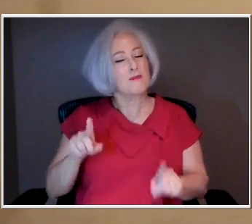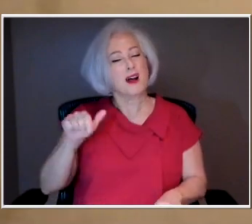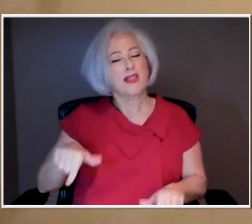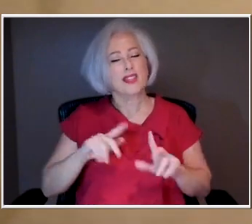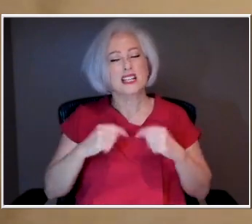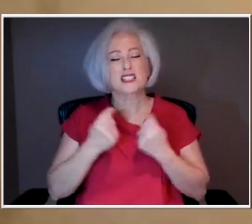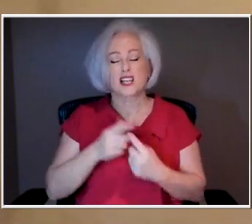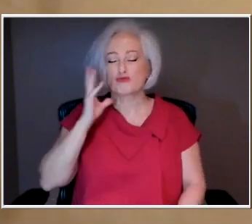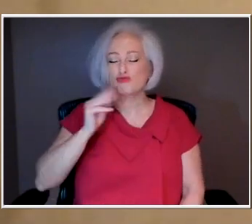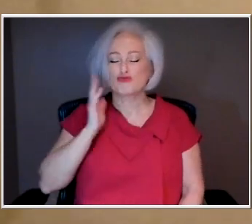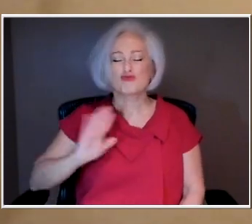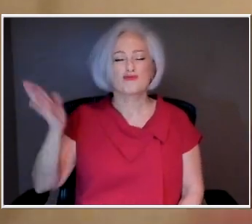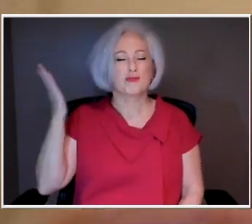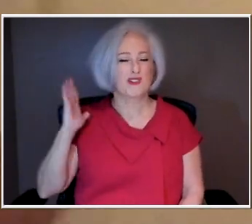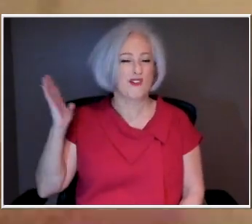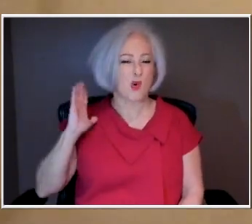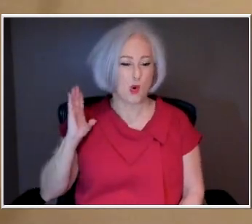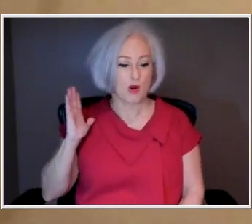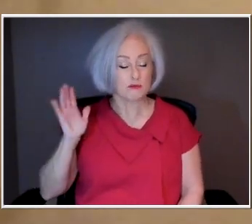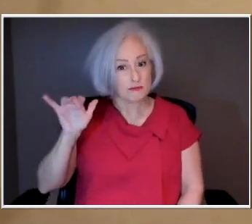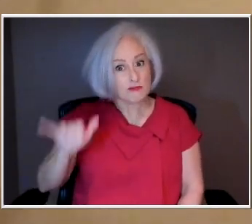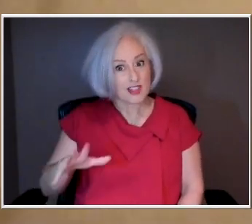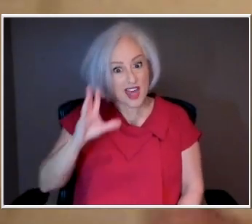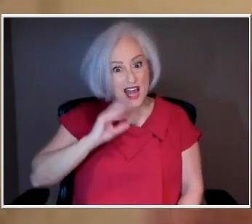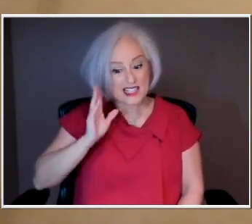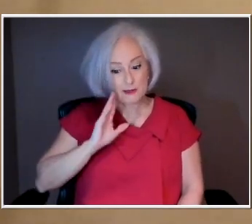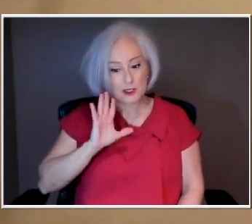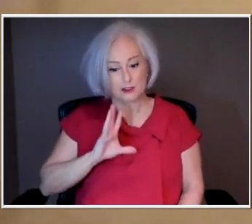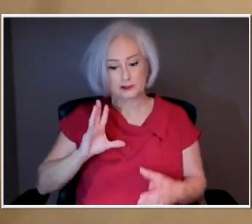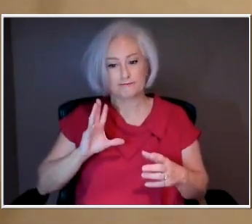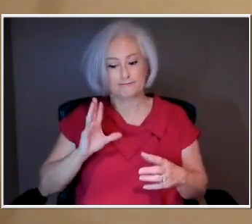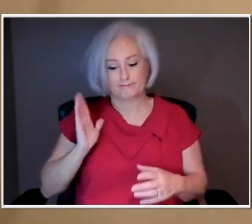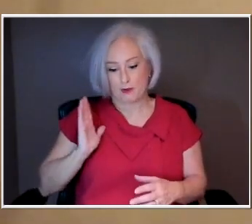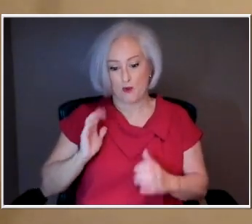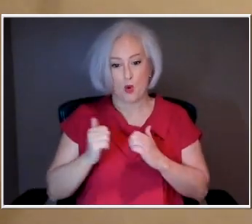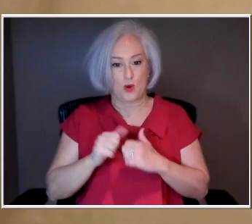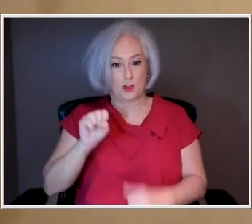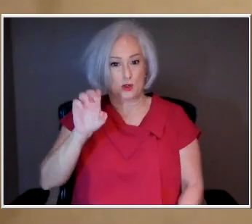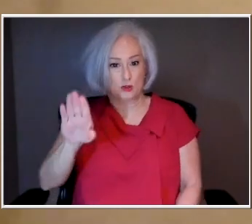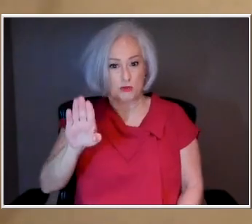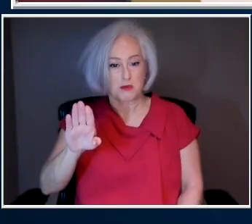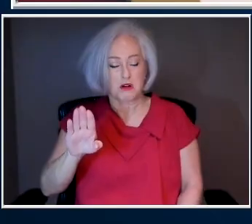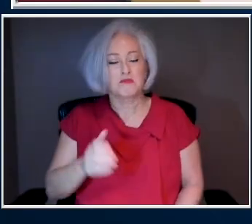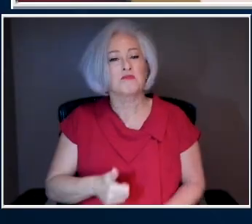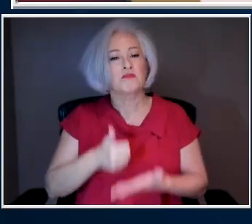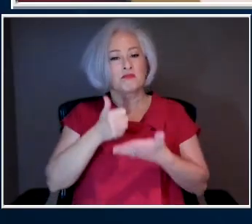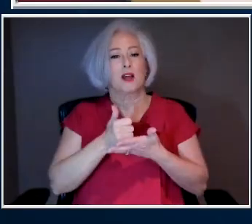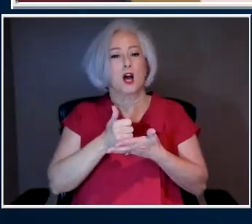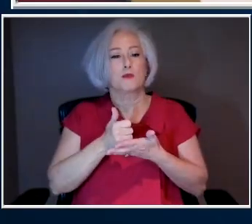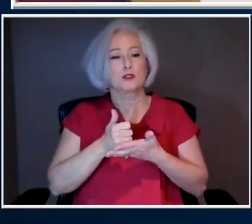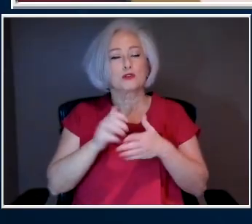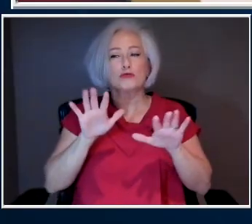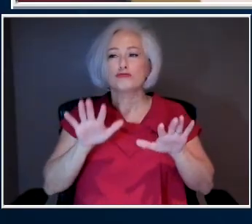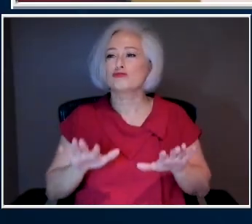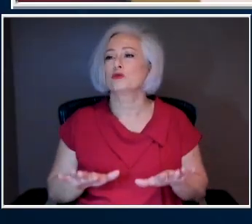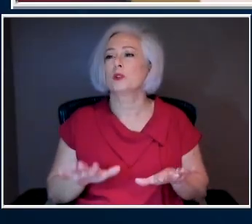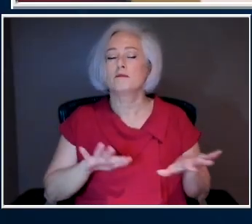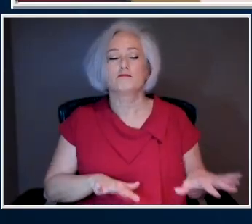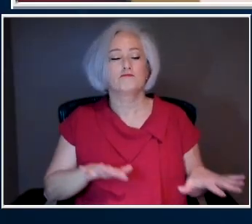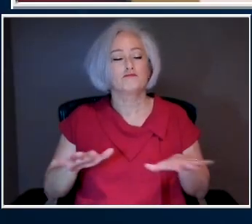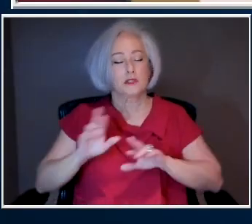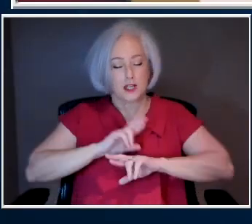think when it's the first time for a team or for an individual player, there's probably a lot to take in. You've got family and friends and all these other things going on. And I think